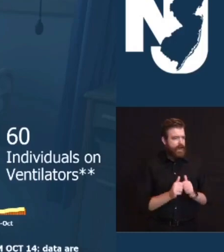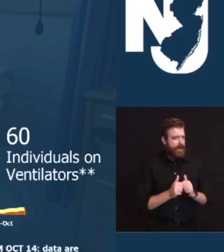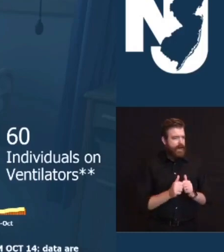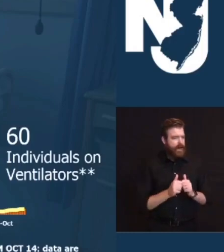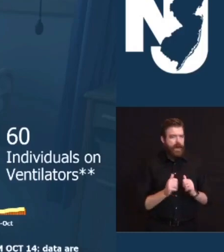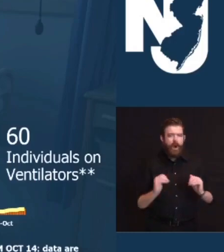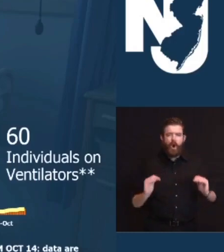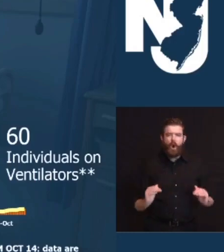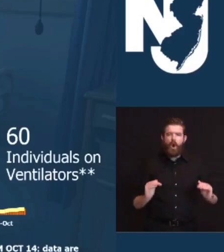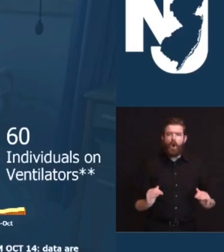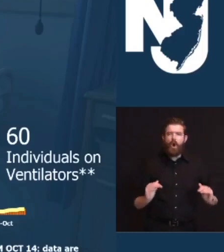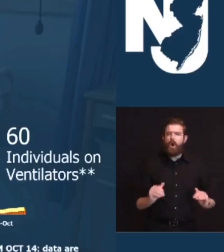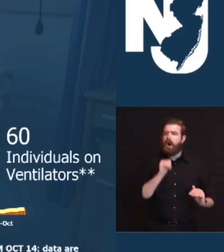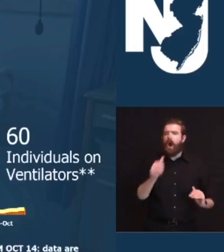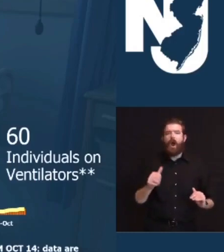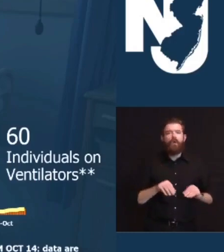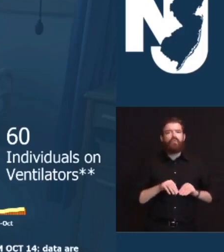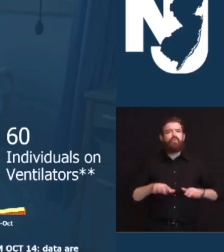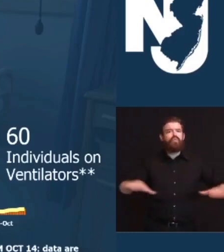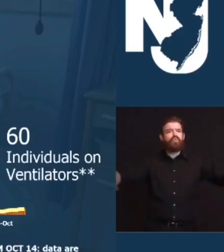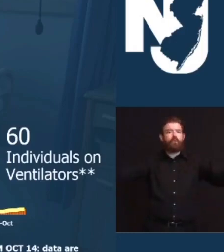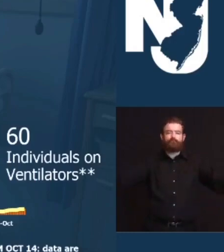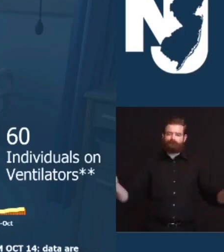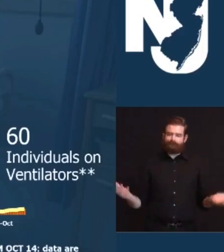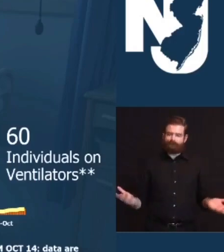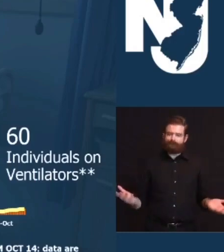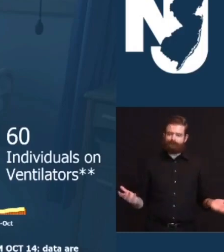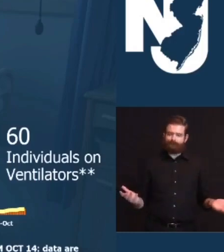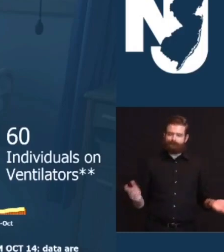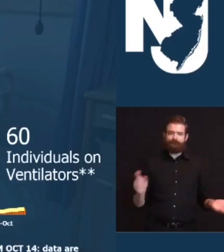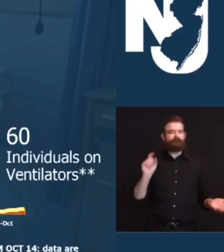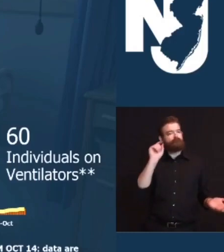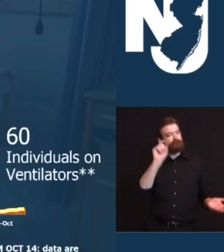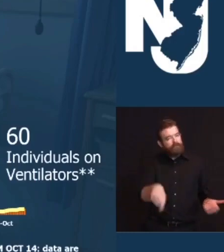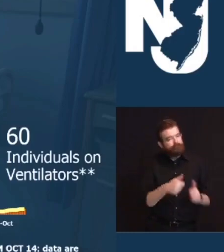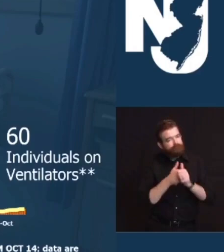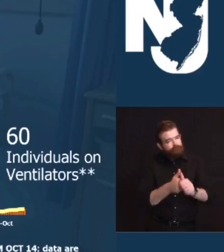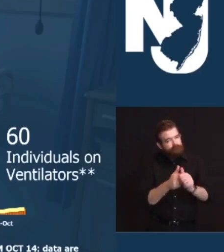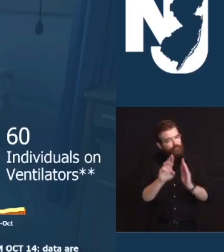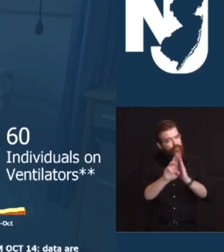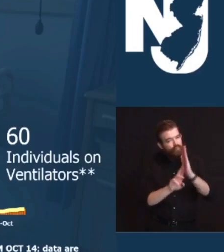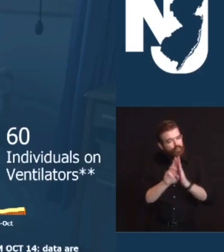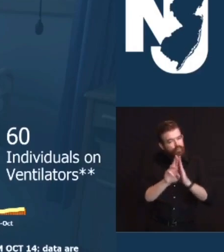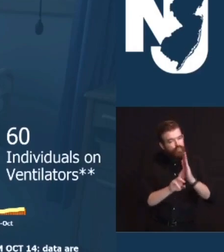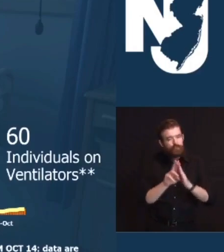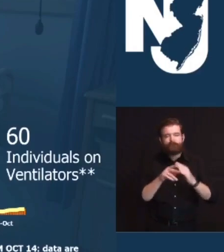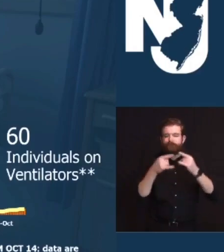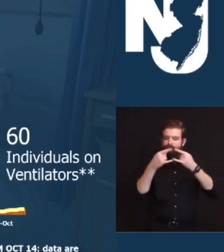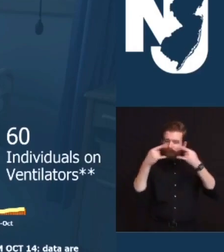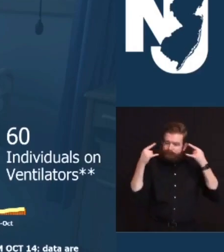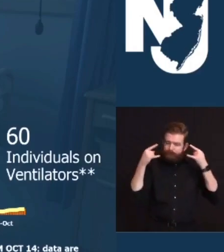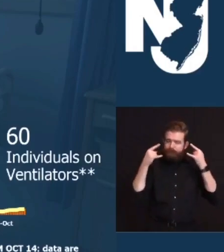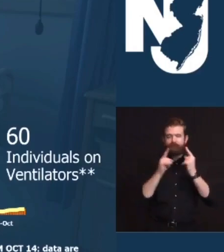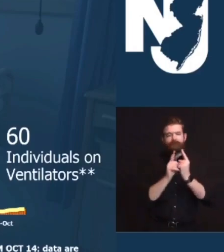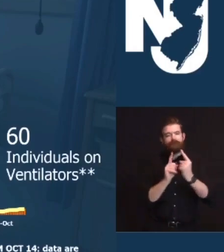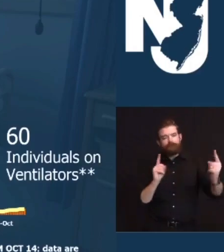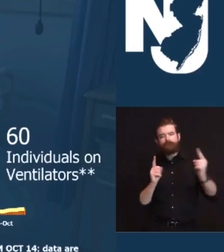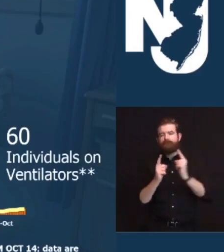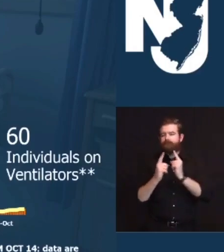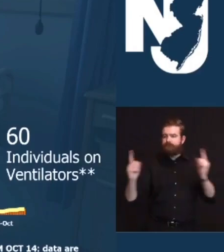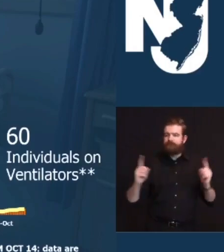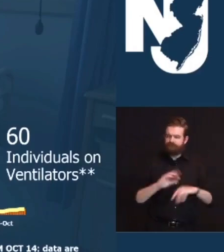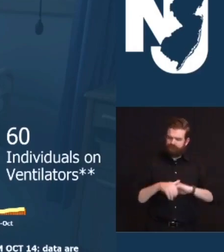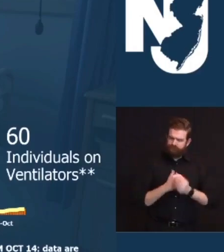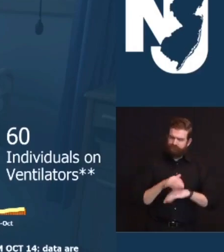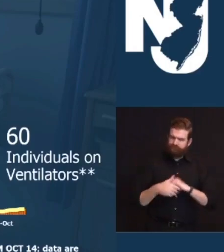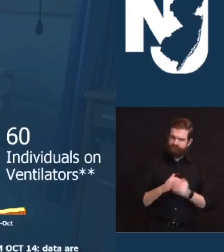ago, and that's by doing the basics. Wearing a face mask, by social distancing, washing your hands frequently with soap and water.